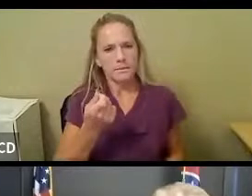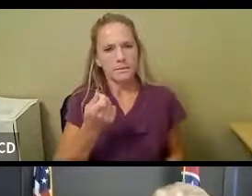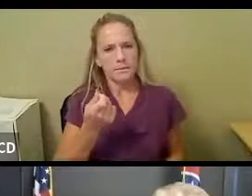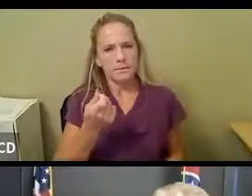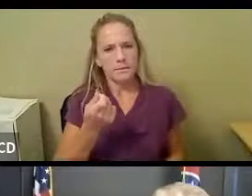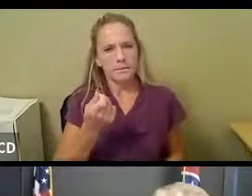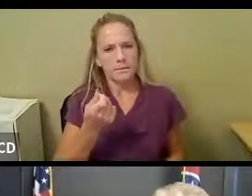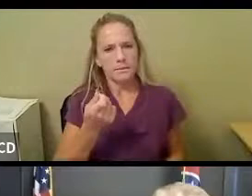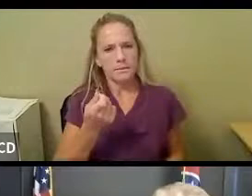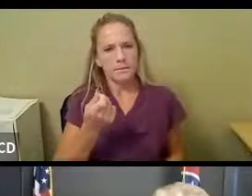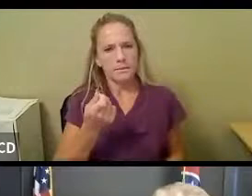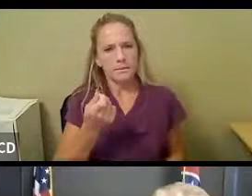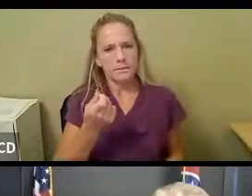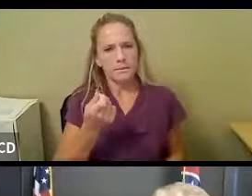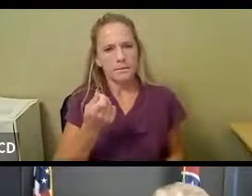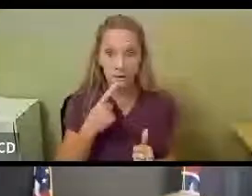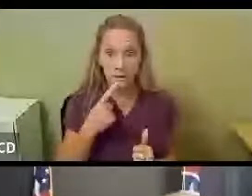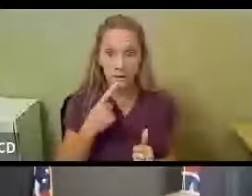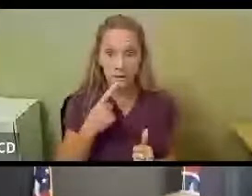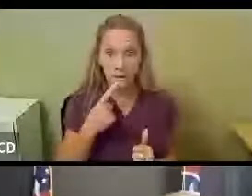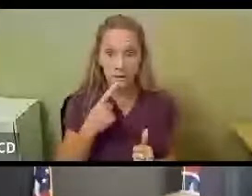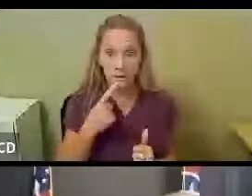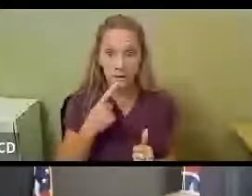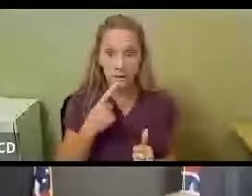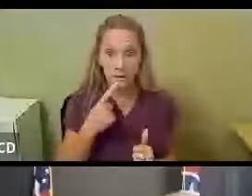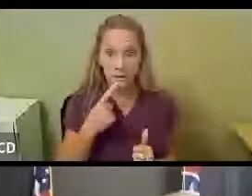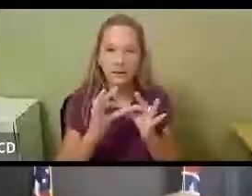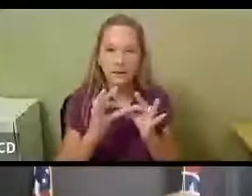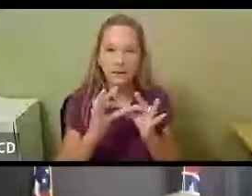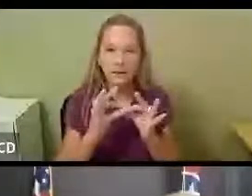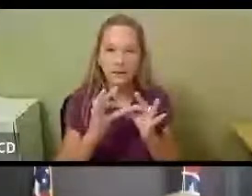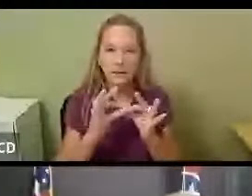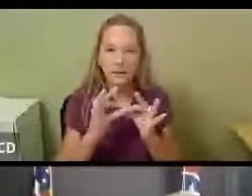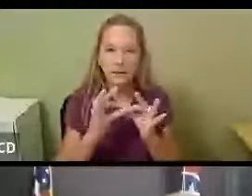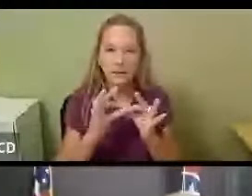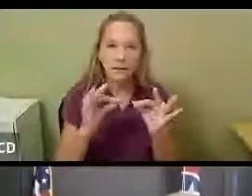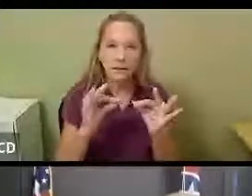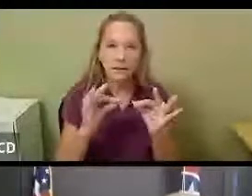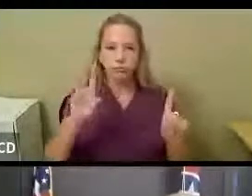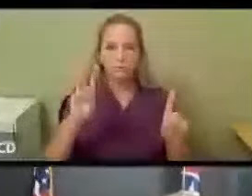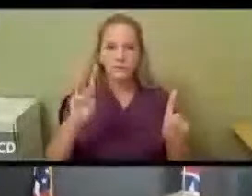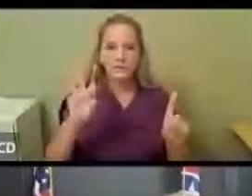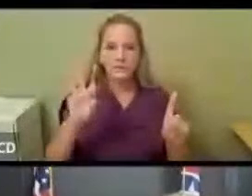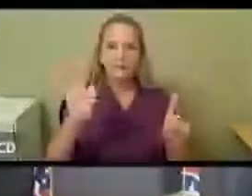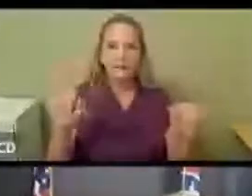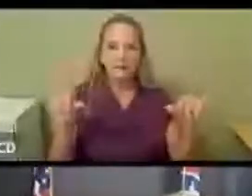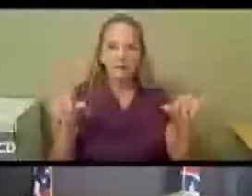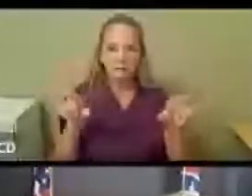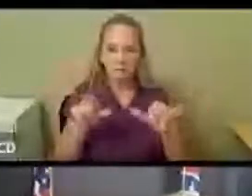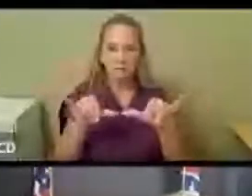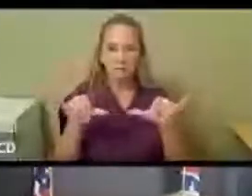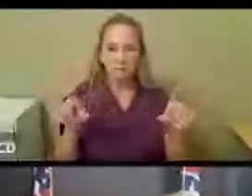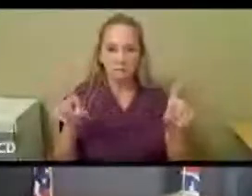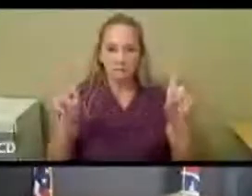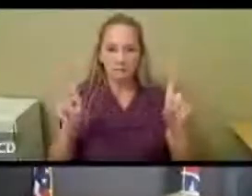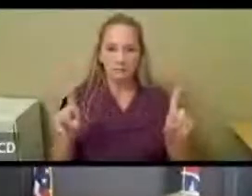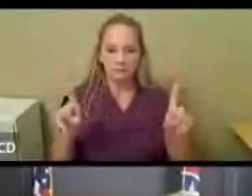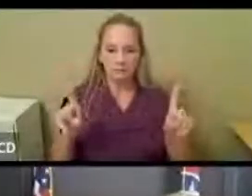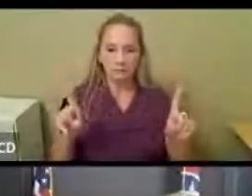Basically, this talks having people socially distance at 6 feet within a certain period.